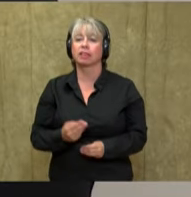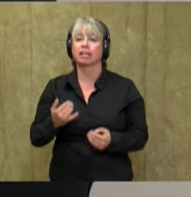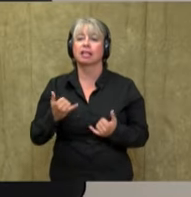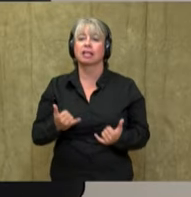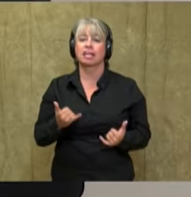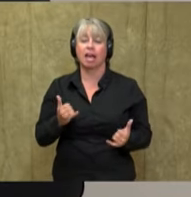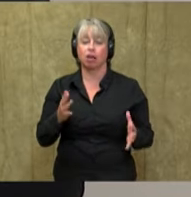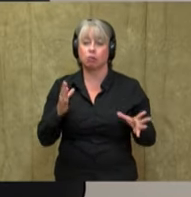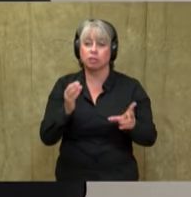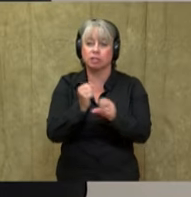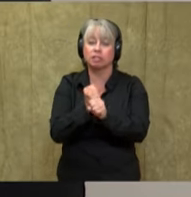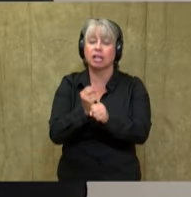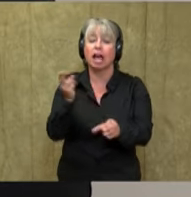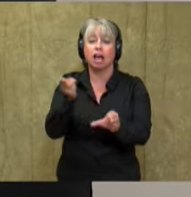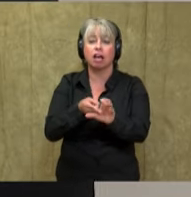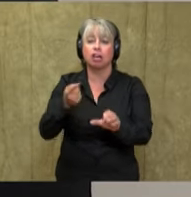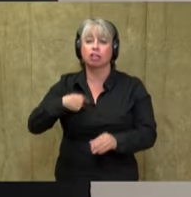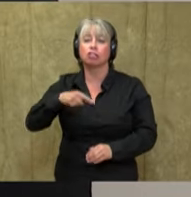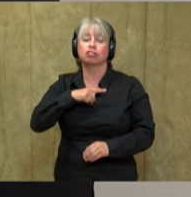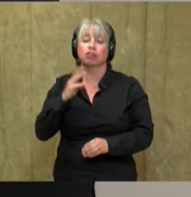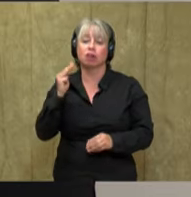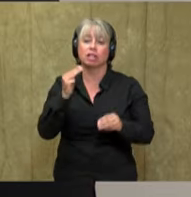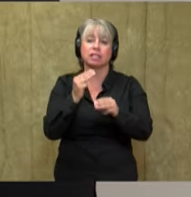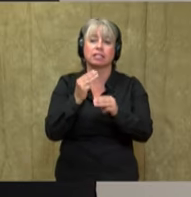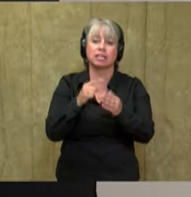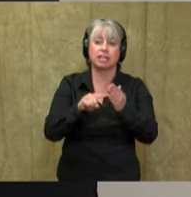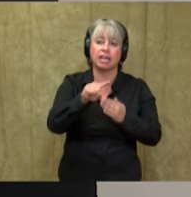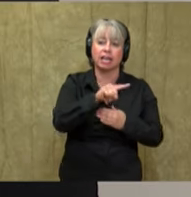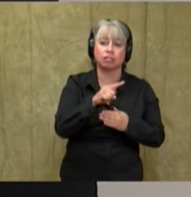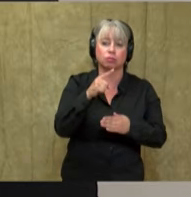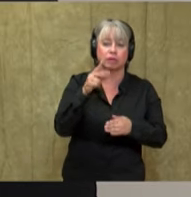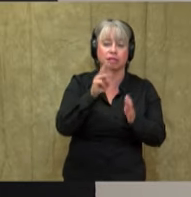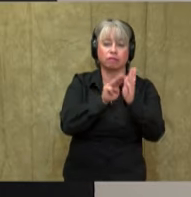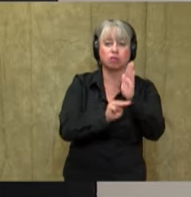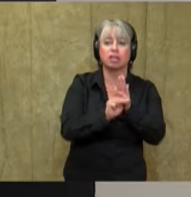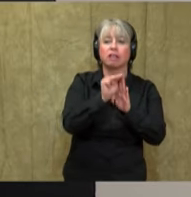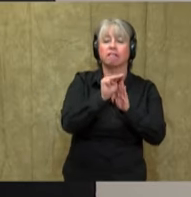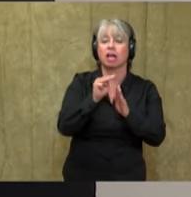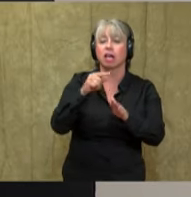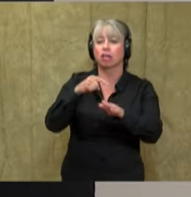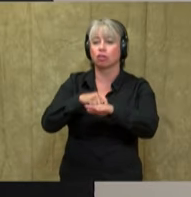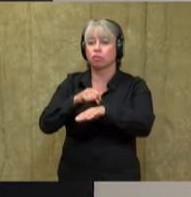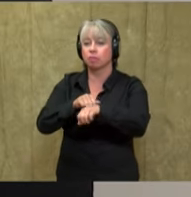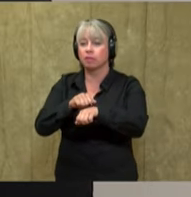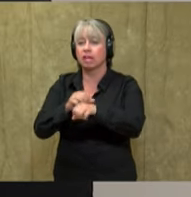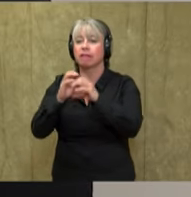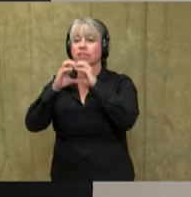it up here. Join us next week so we can find the volume of a sphere. See you later.